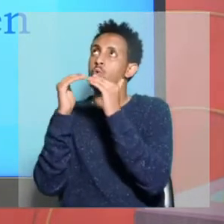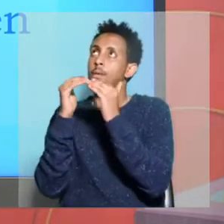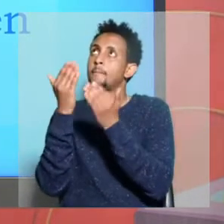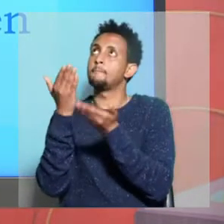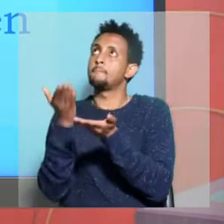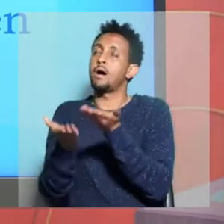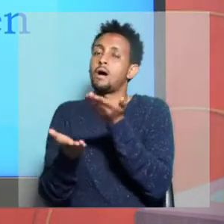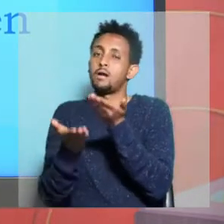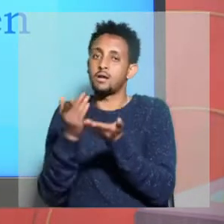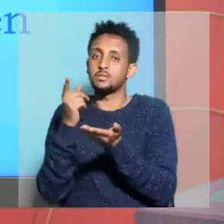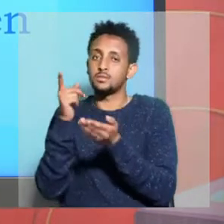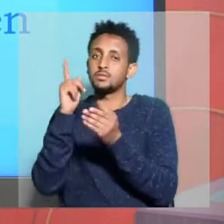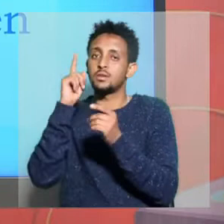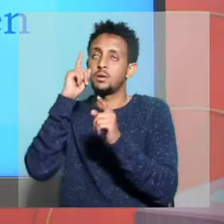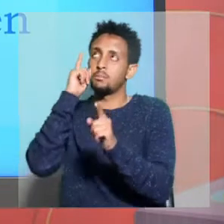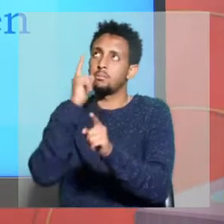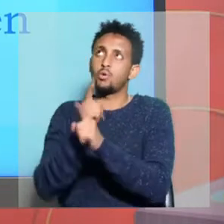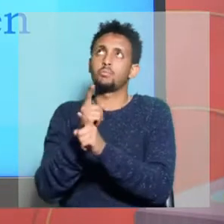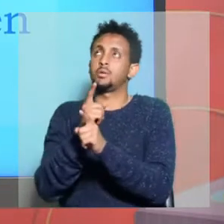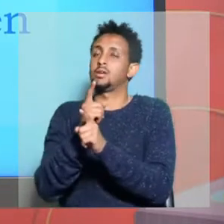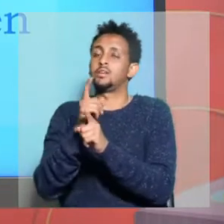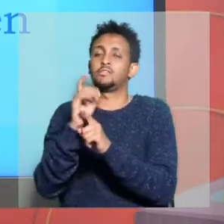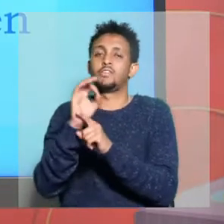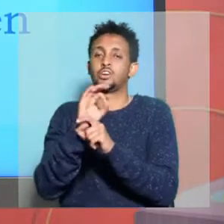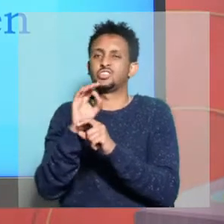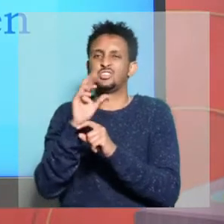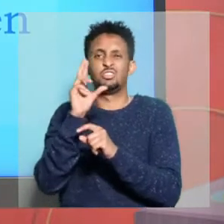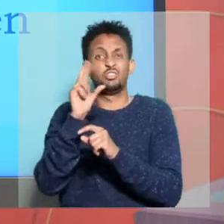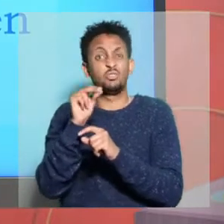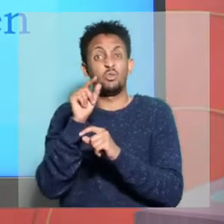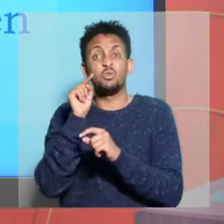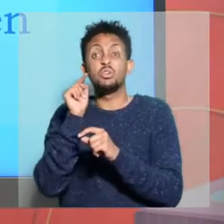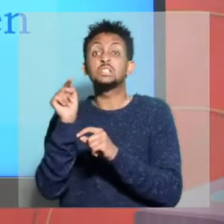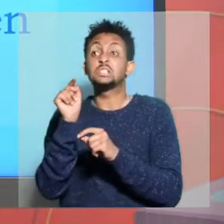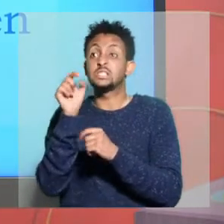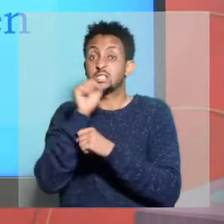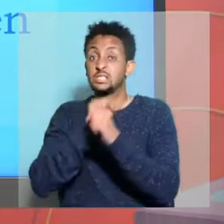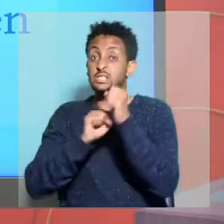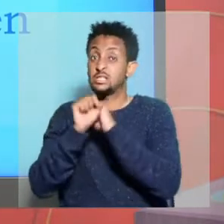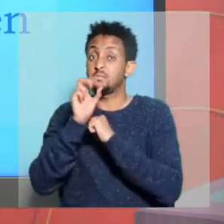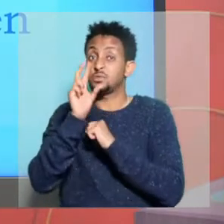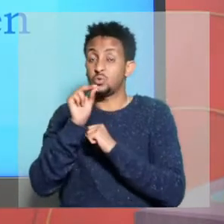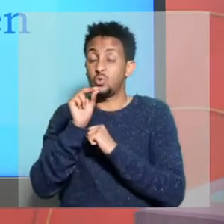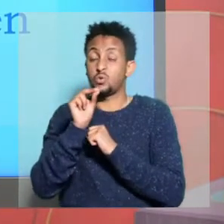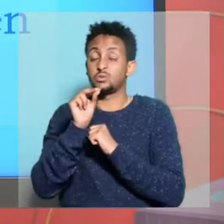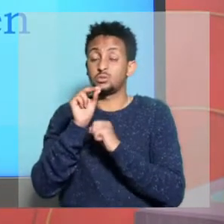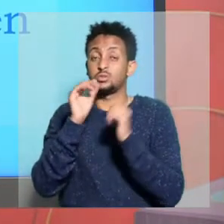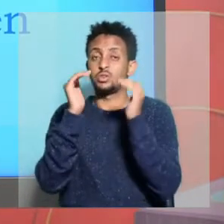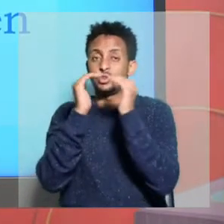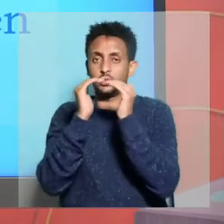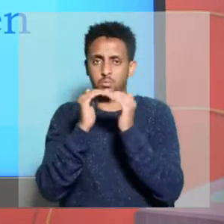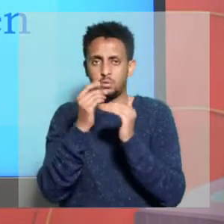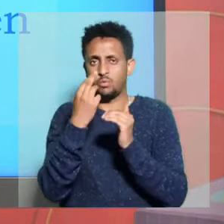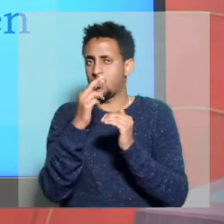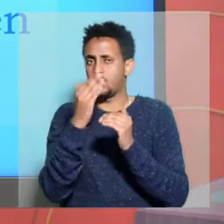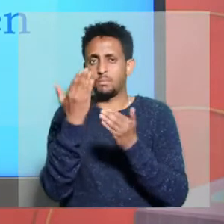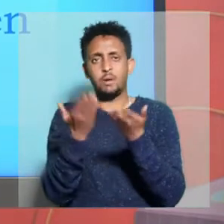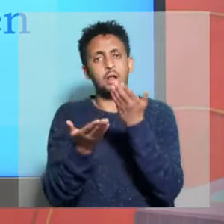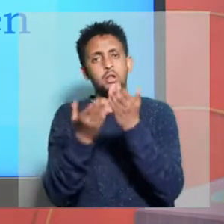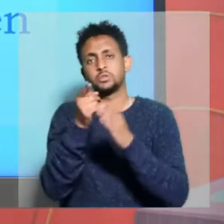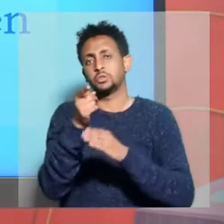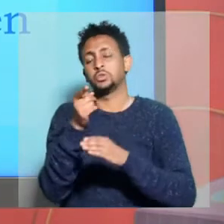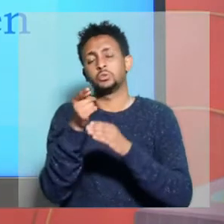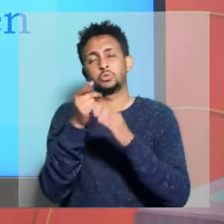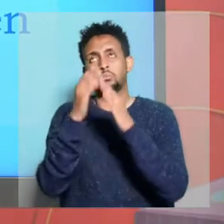it to properly function. Unless if that system is not in a state of equilibrium or balance, it